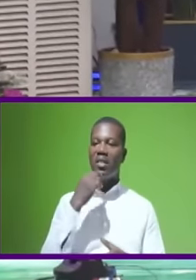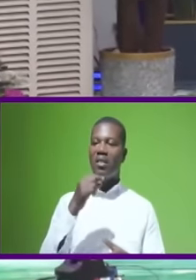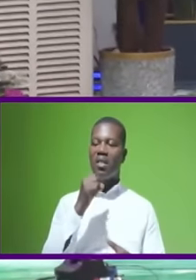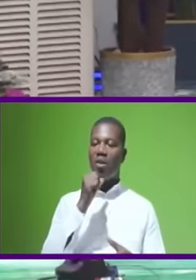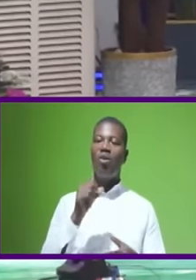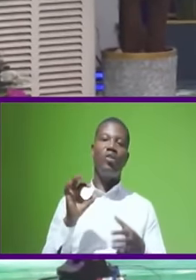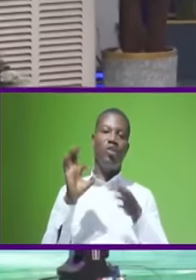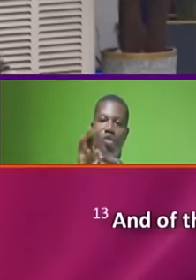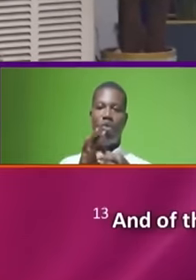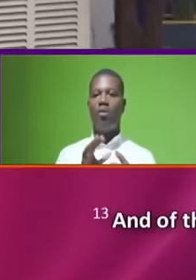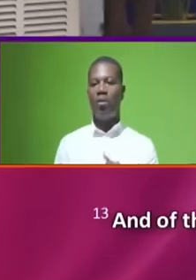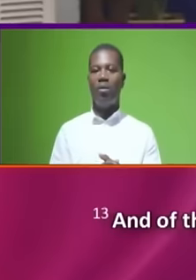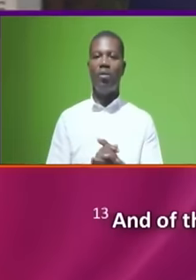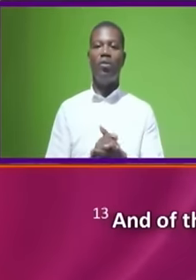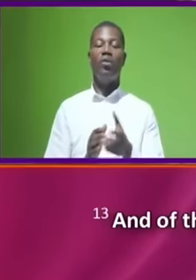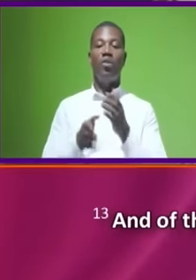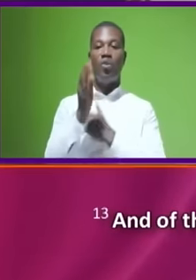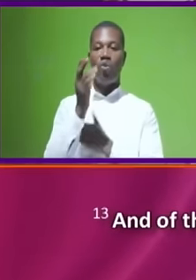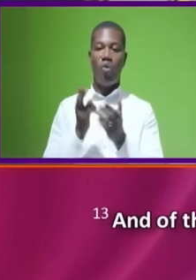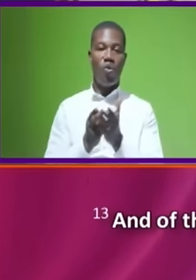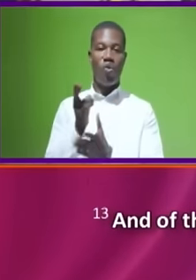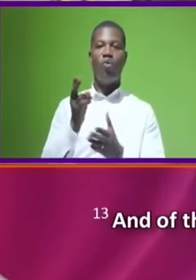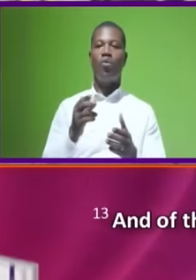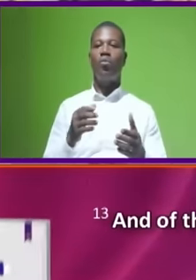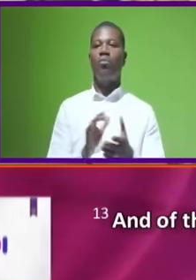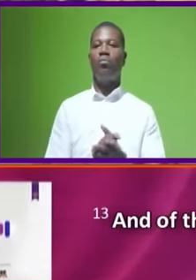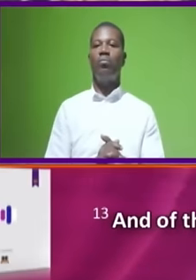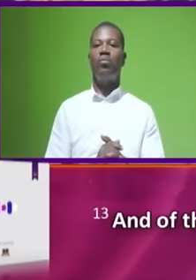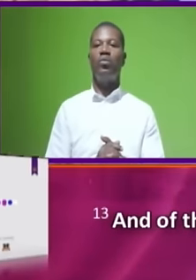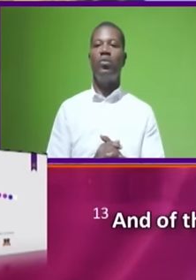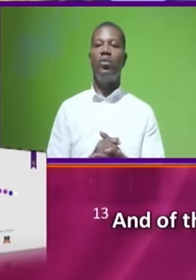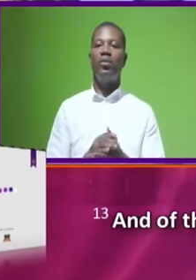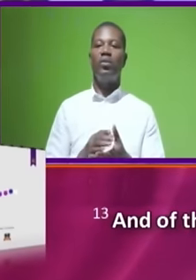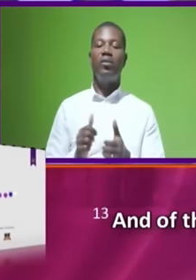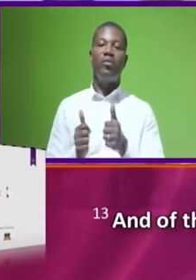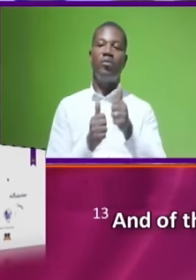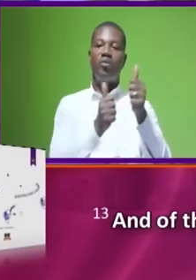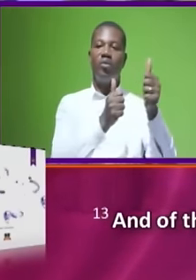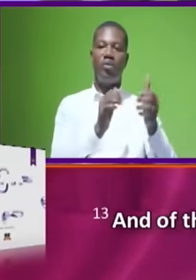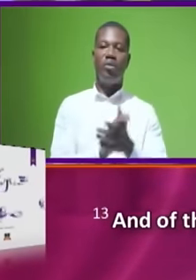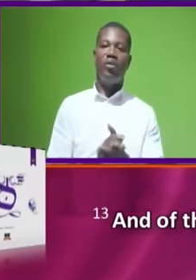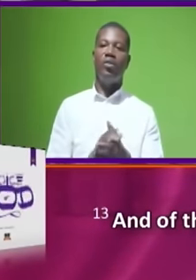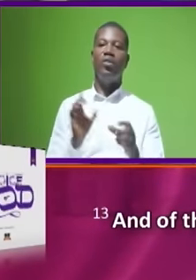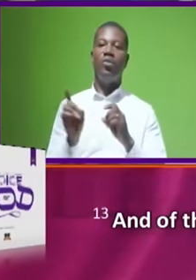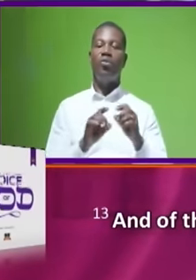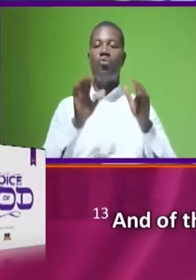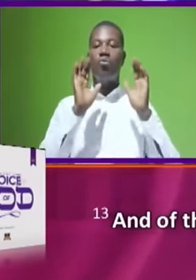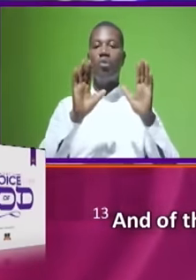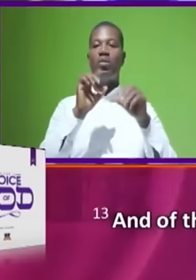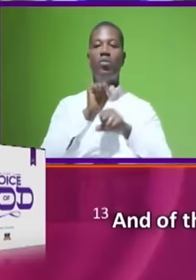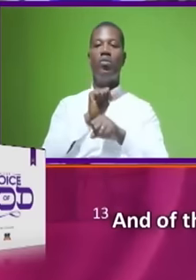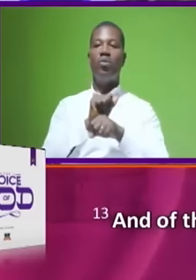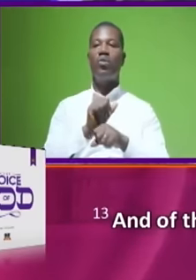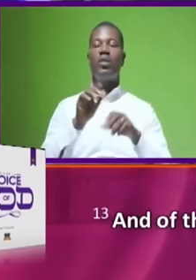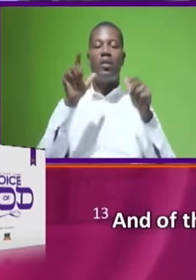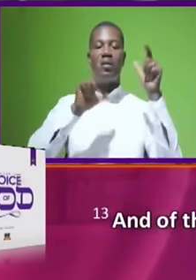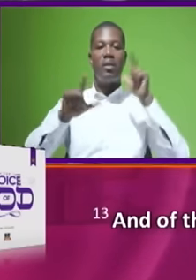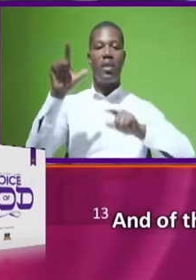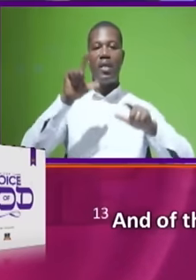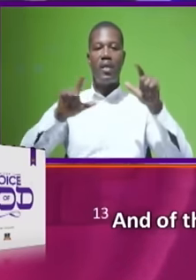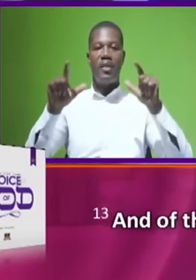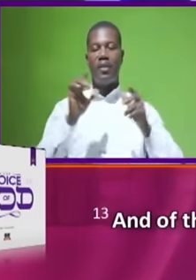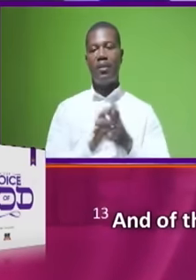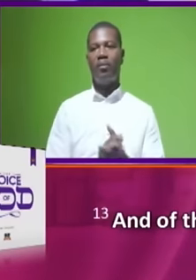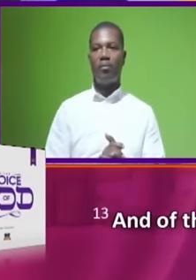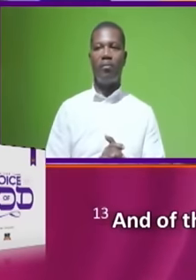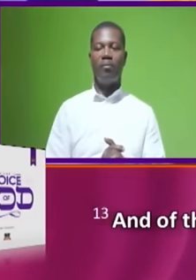join the movement. God, by the hands of the apostles, did many